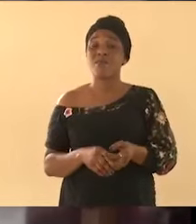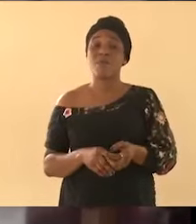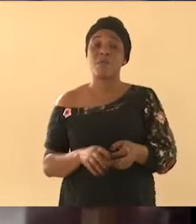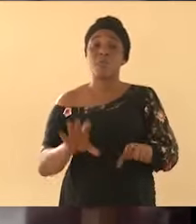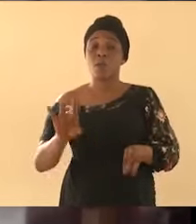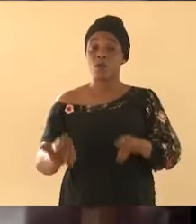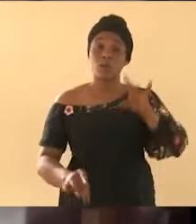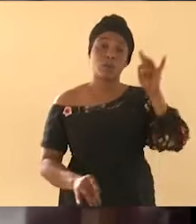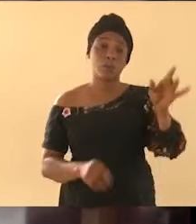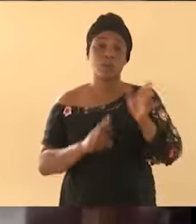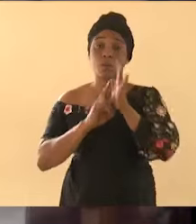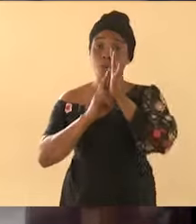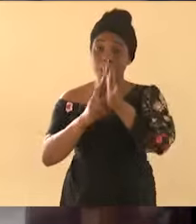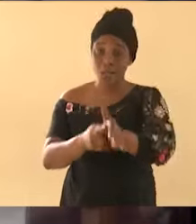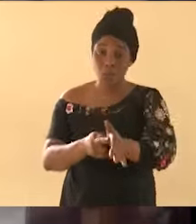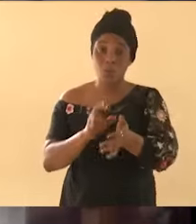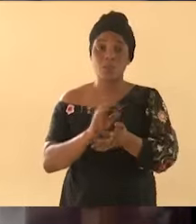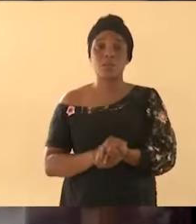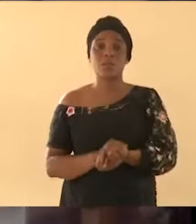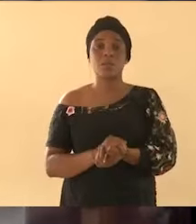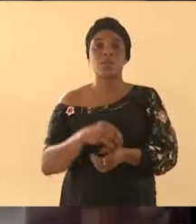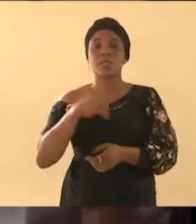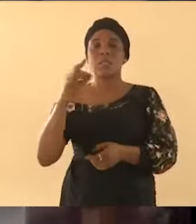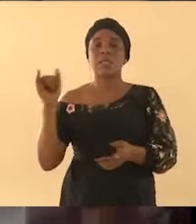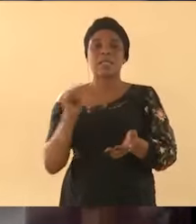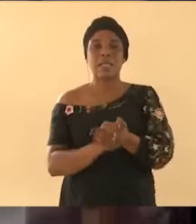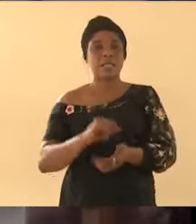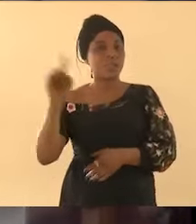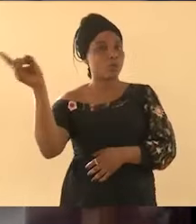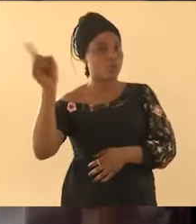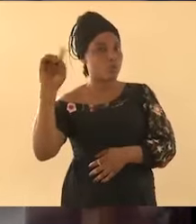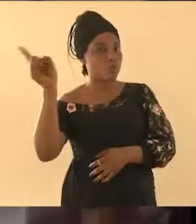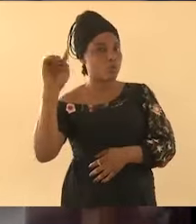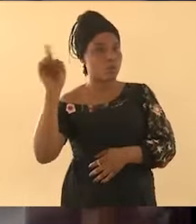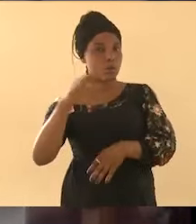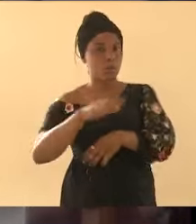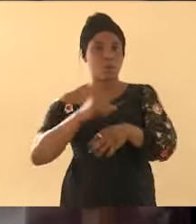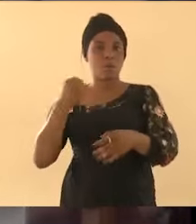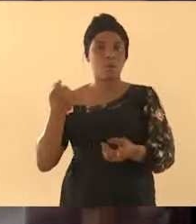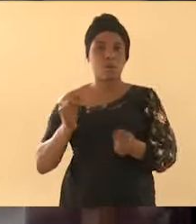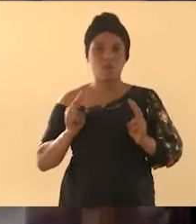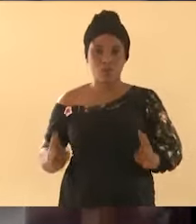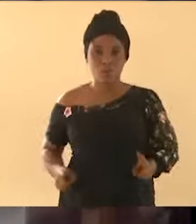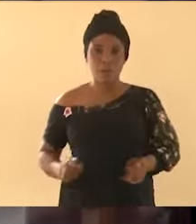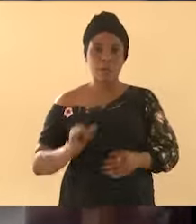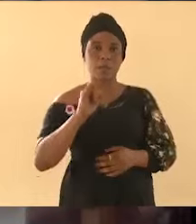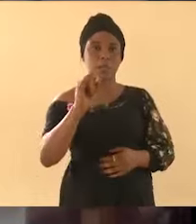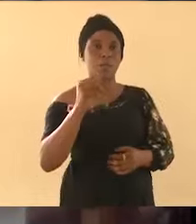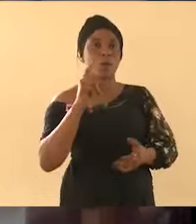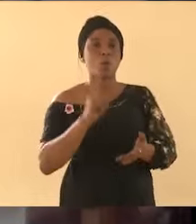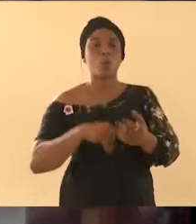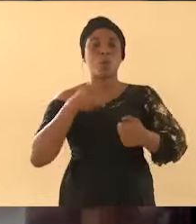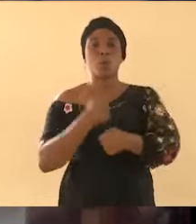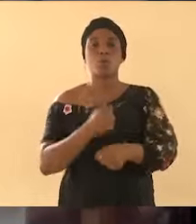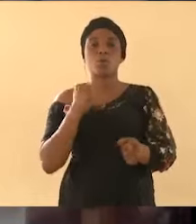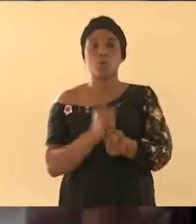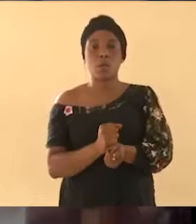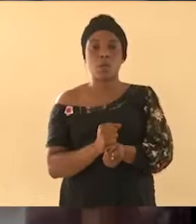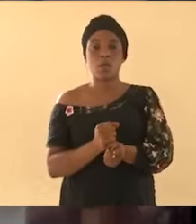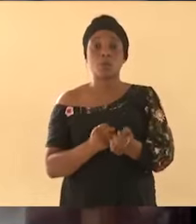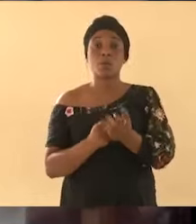have a choice. You choose your response. He says that is where the core of humanity is.